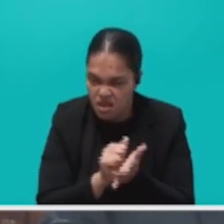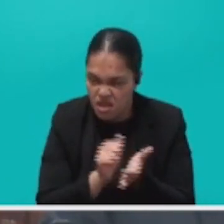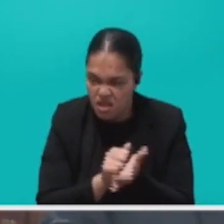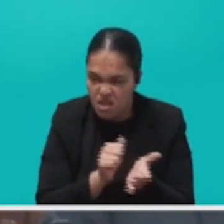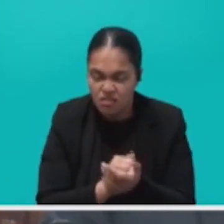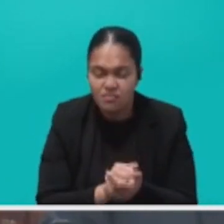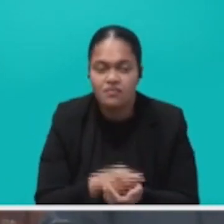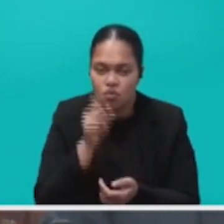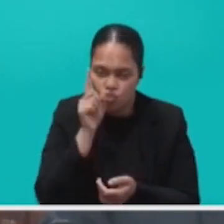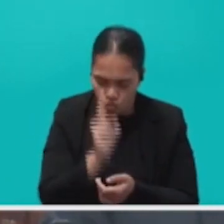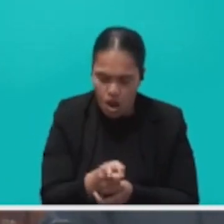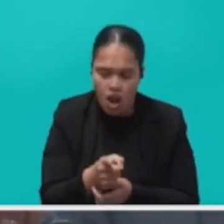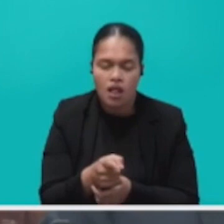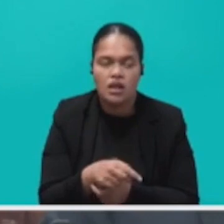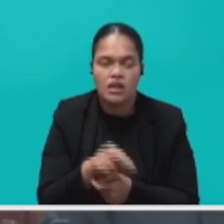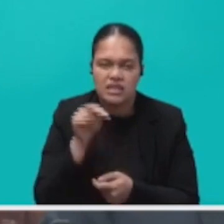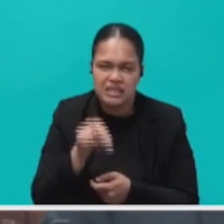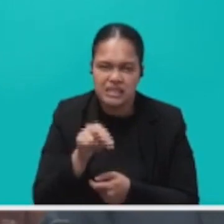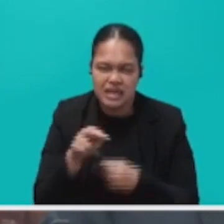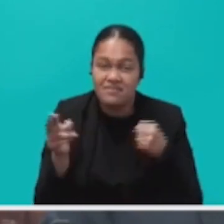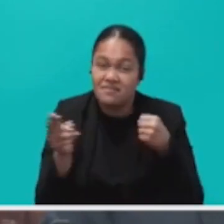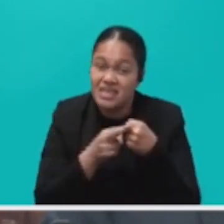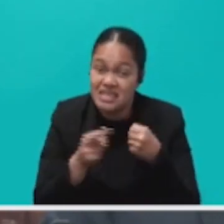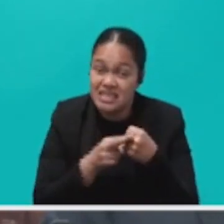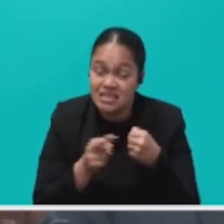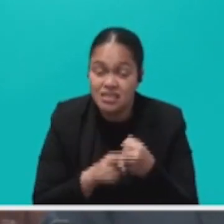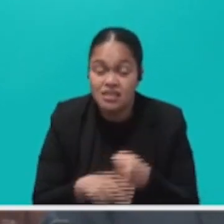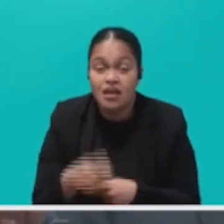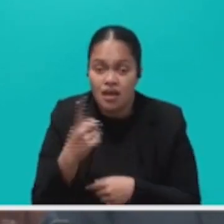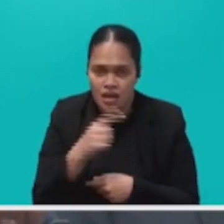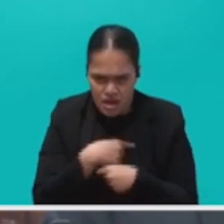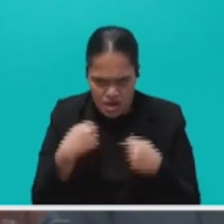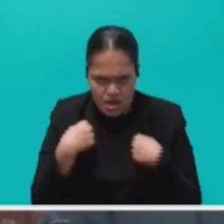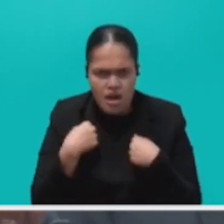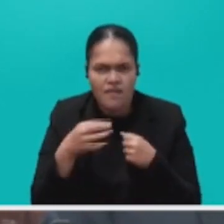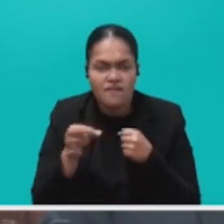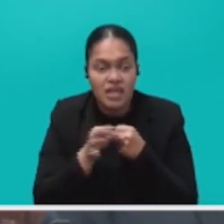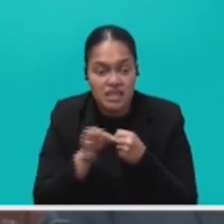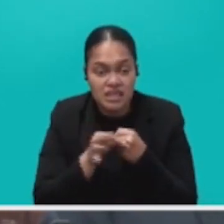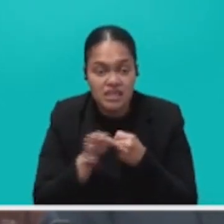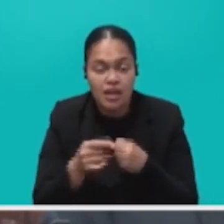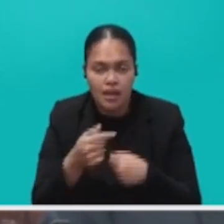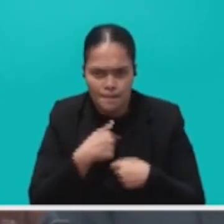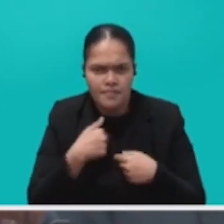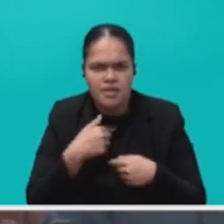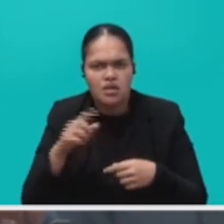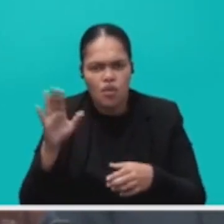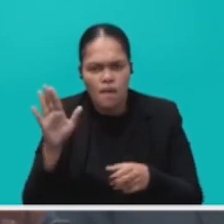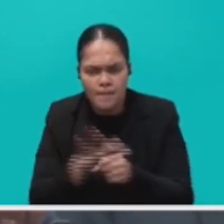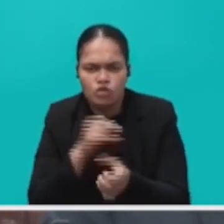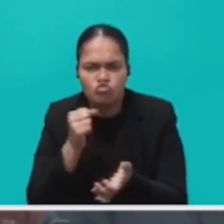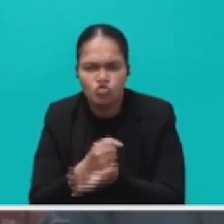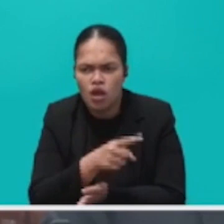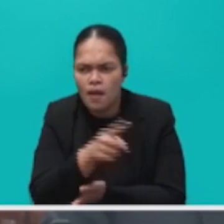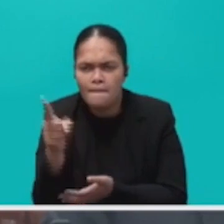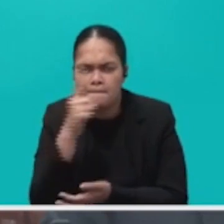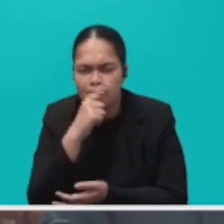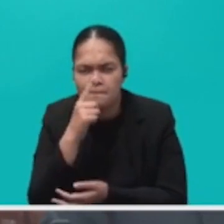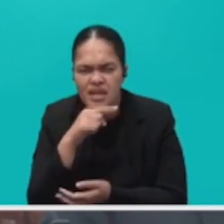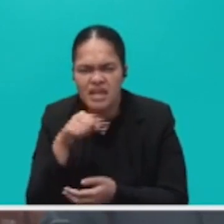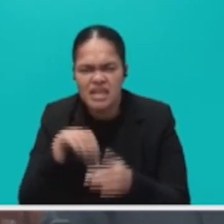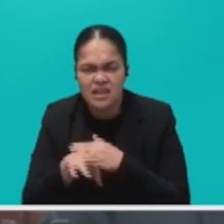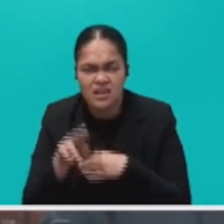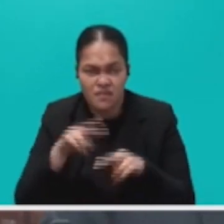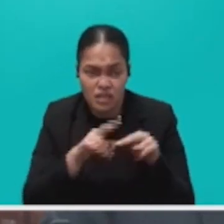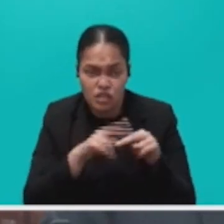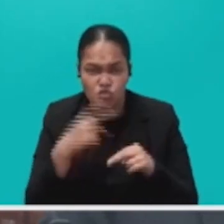that's going to be fixed. And I want to assure the people of Fiji and those who are affected in areas